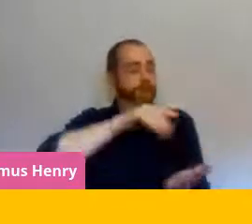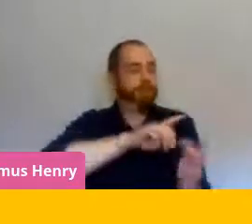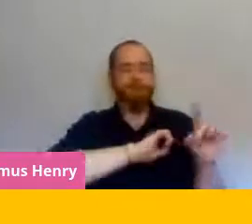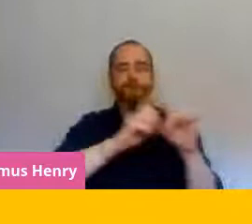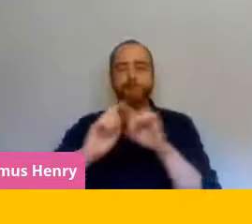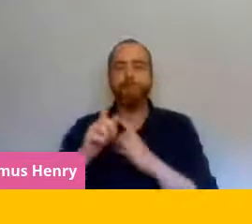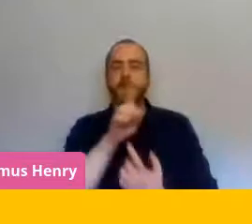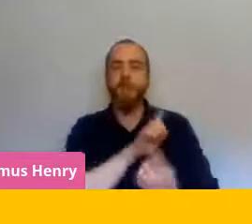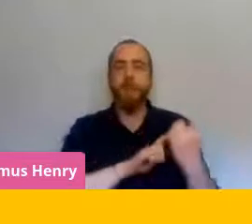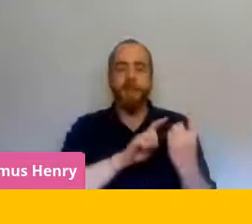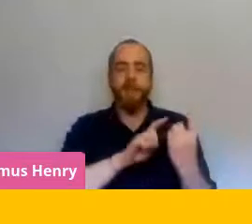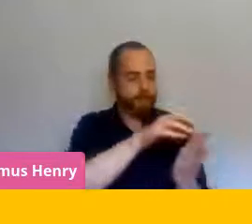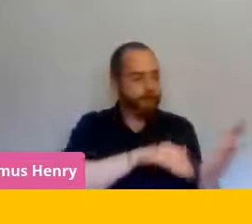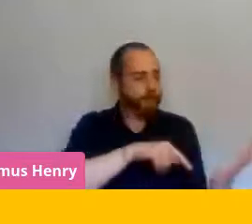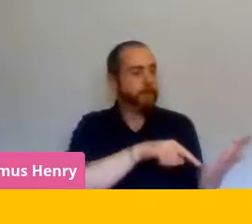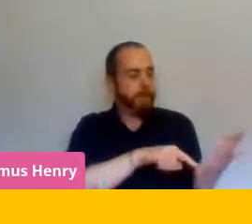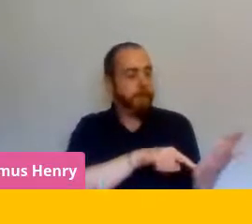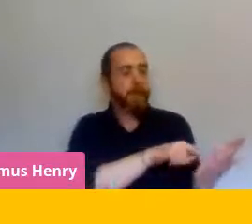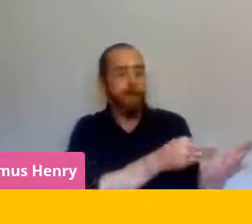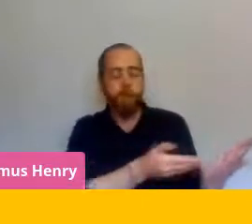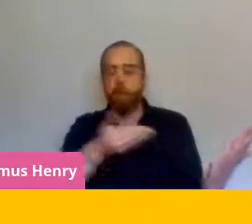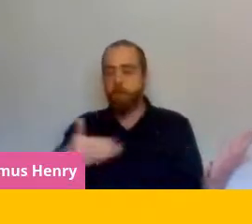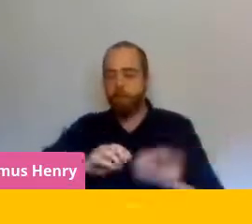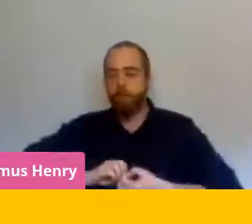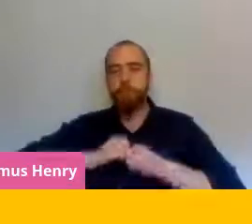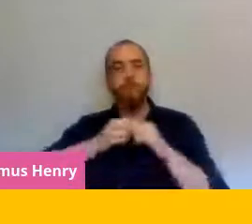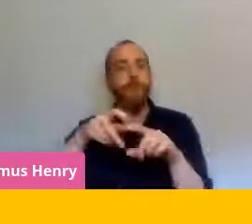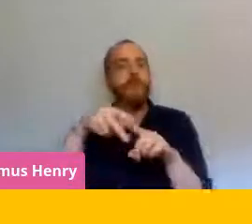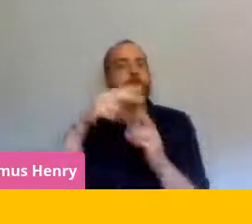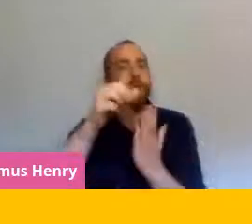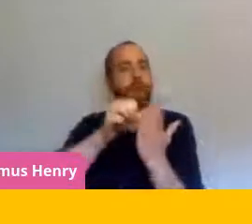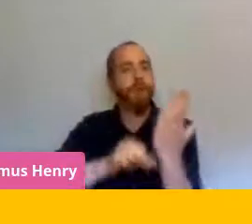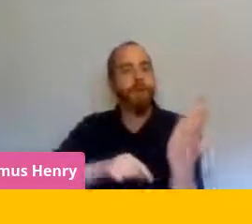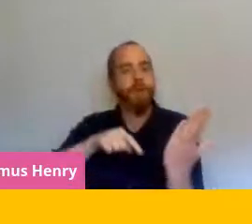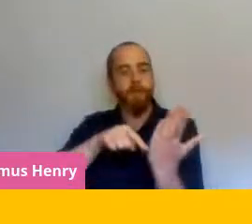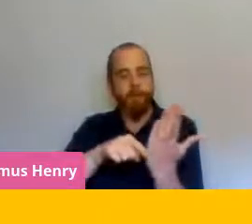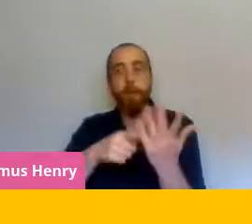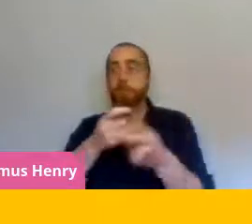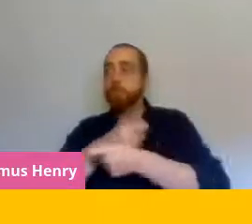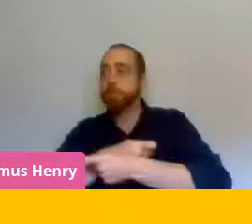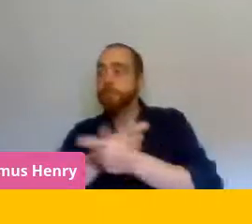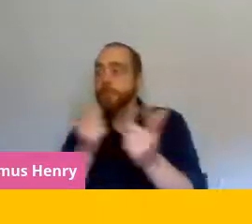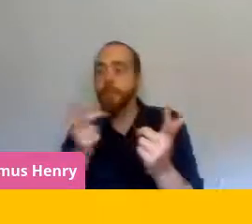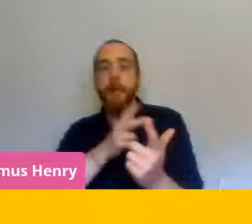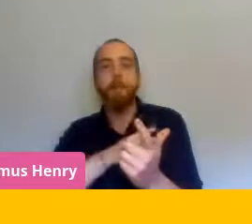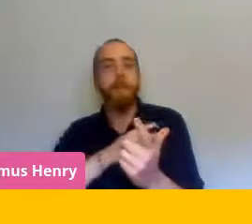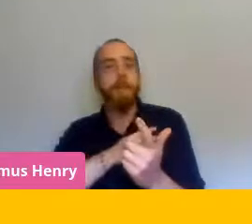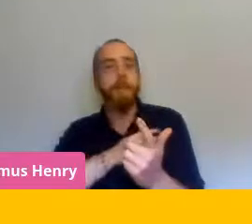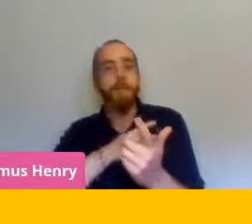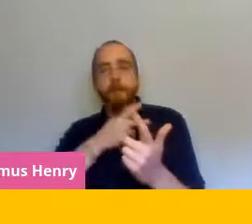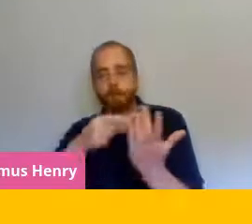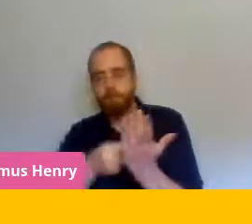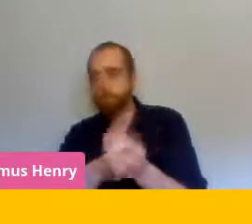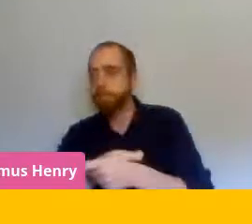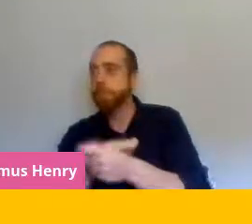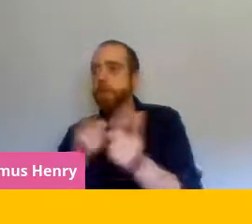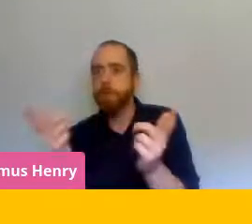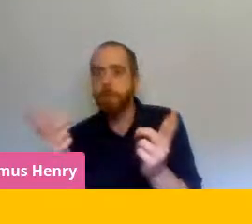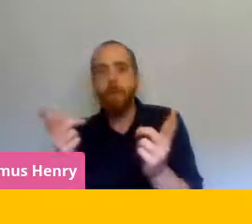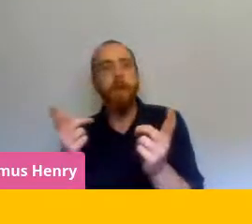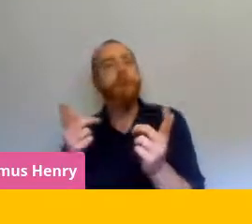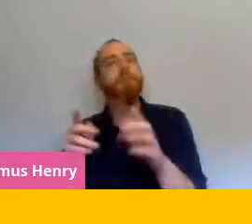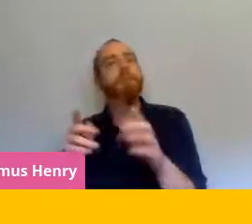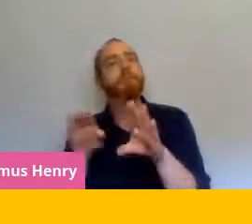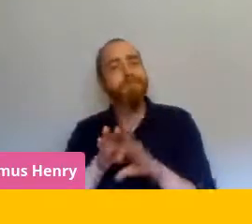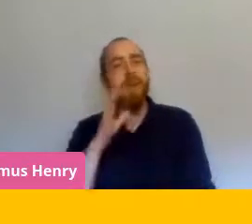developed a campaign toolkit which we shared with all our members and more broadly. And sort of generally we asked people